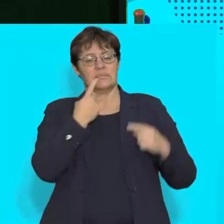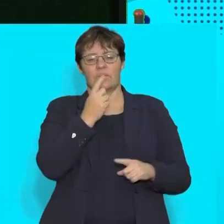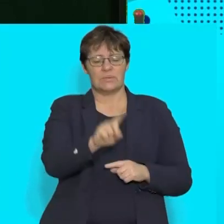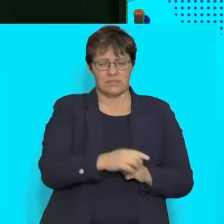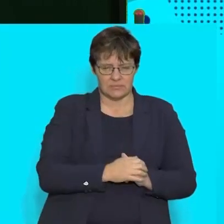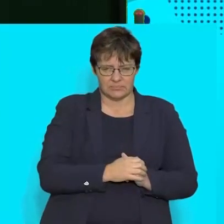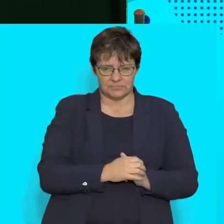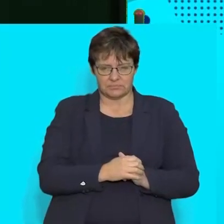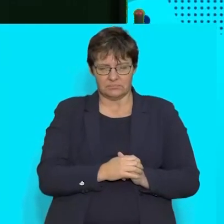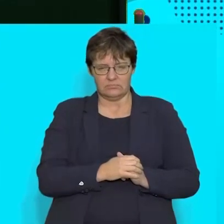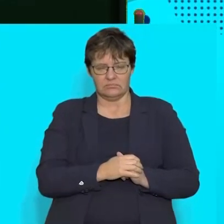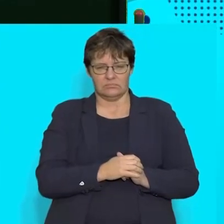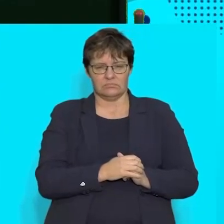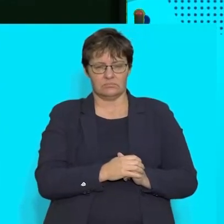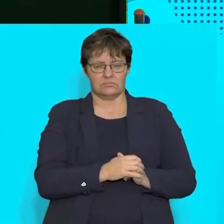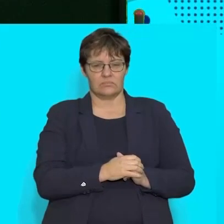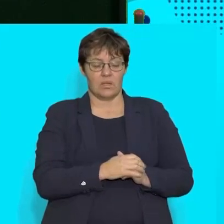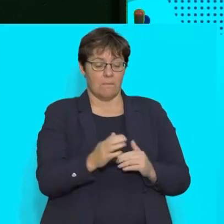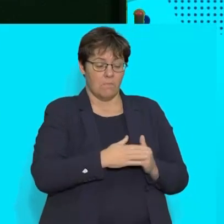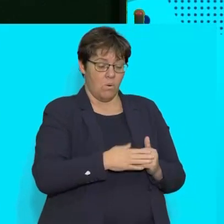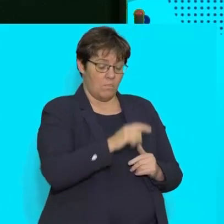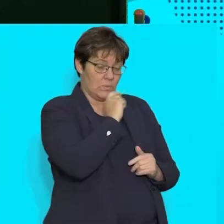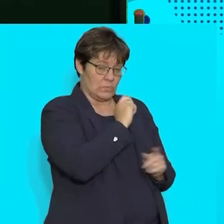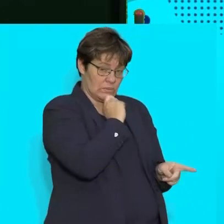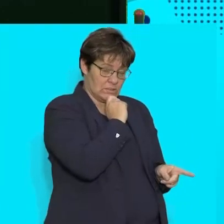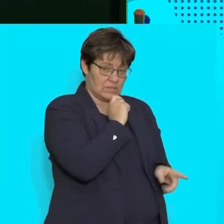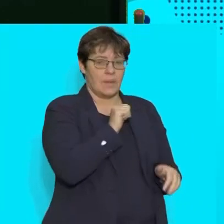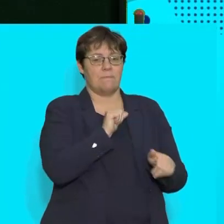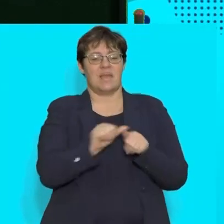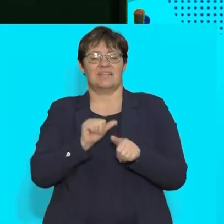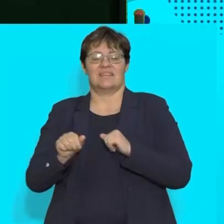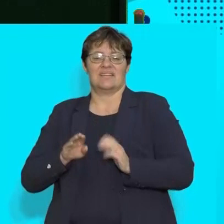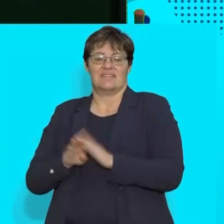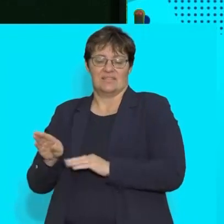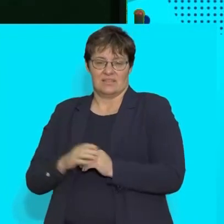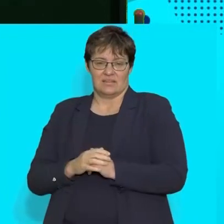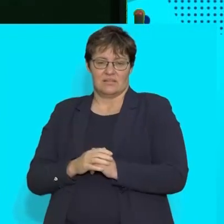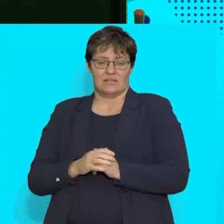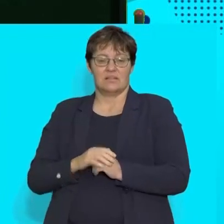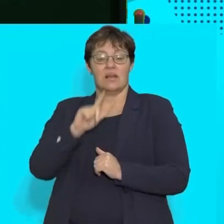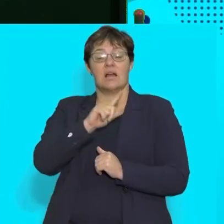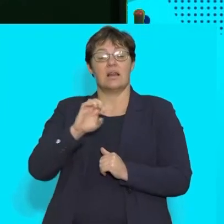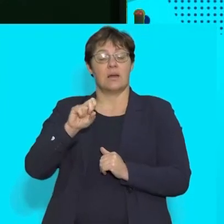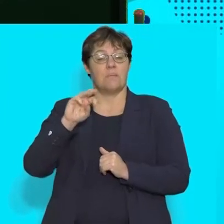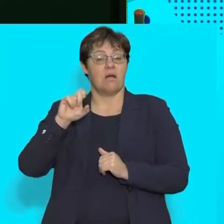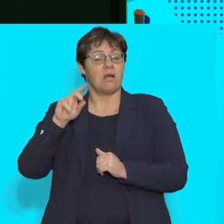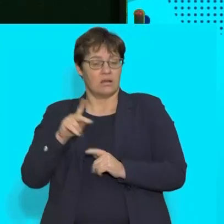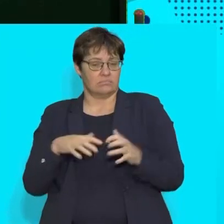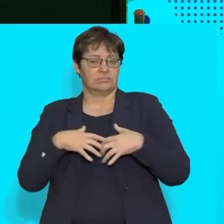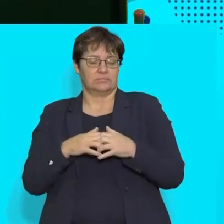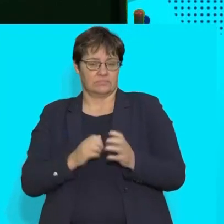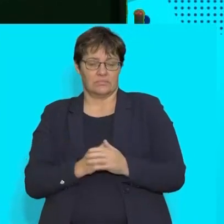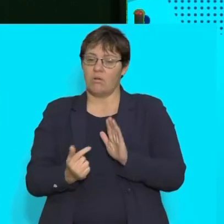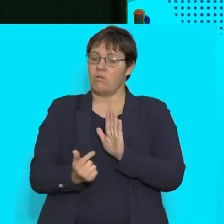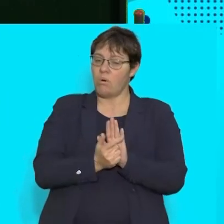it would mean that the more you use something, the better it becomes. And that is what Lamarck put together,